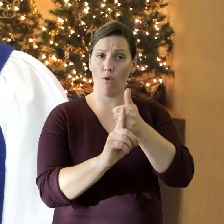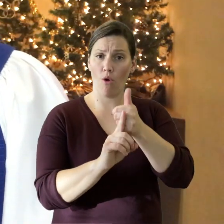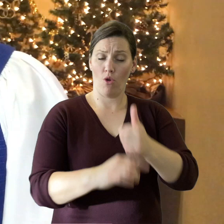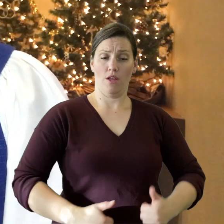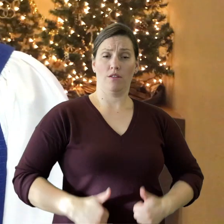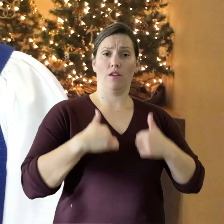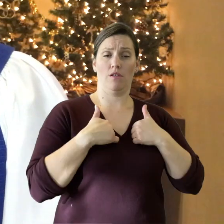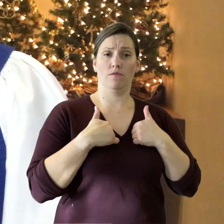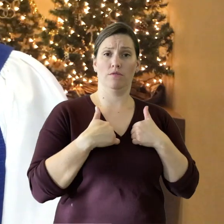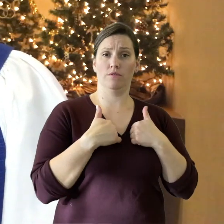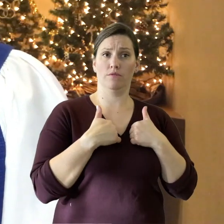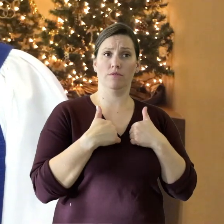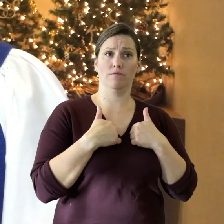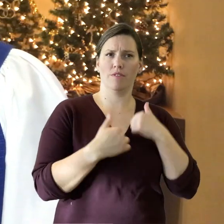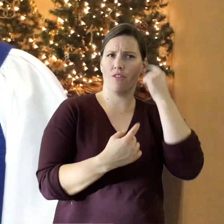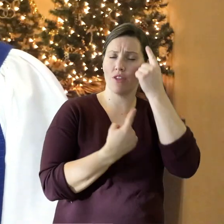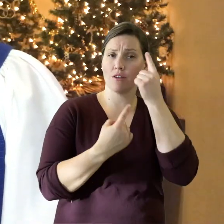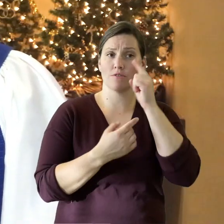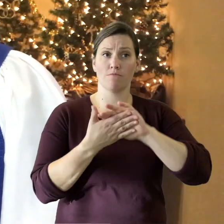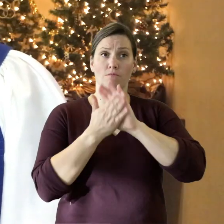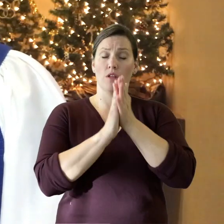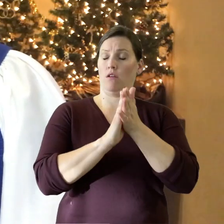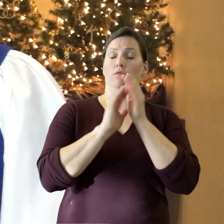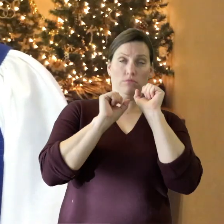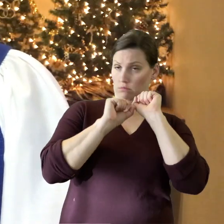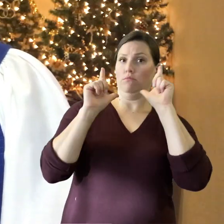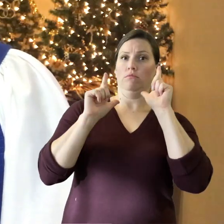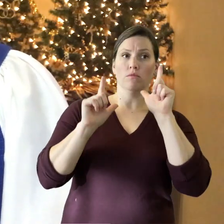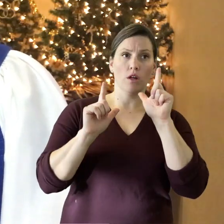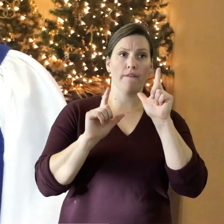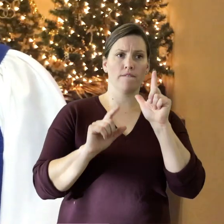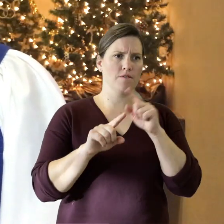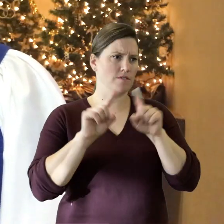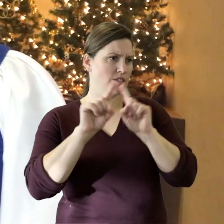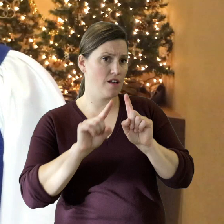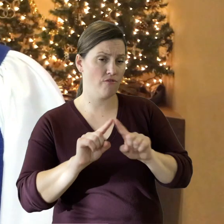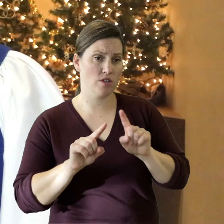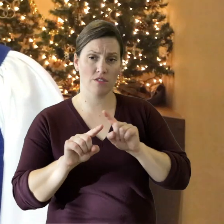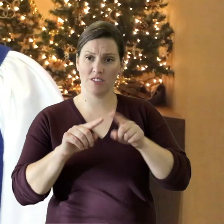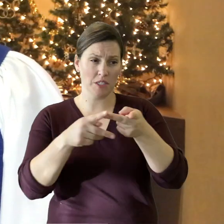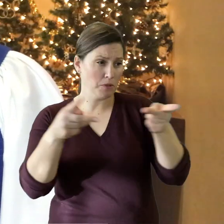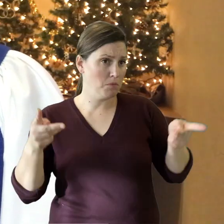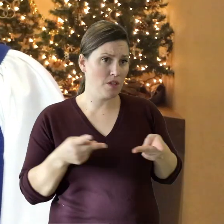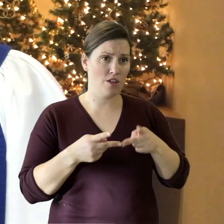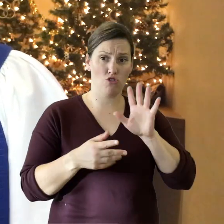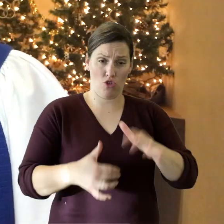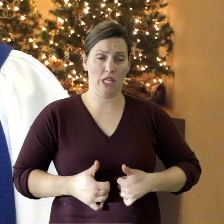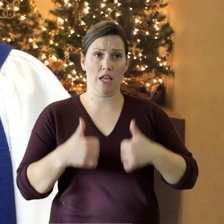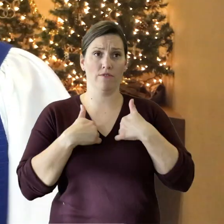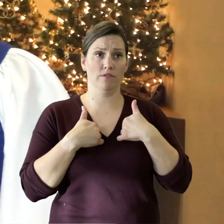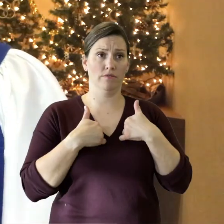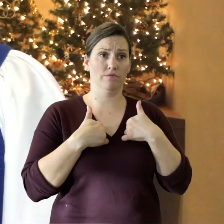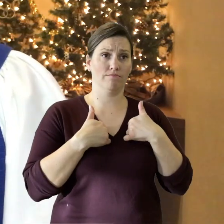own life. I think you'll be surprised at how many places your